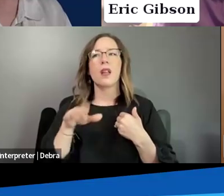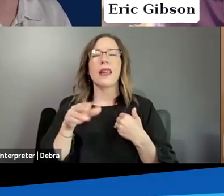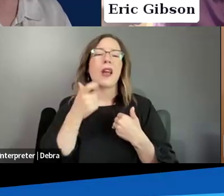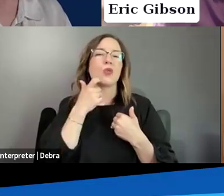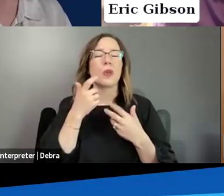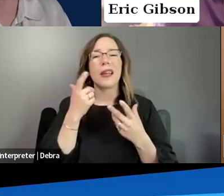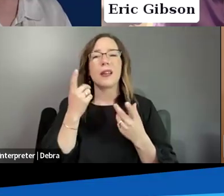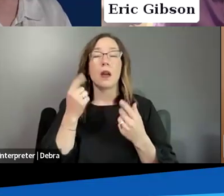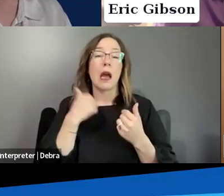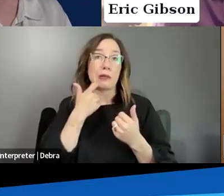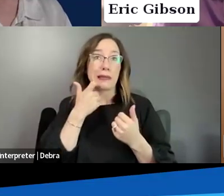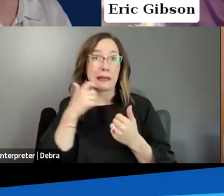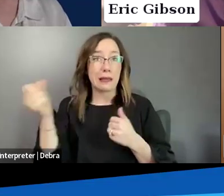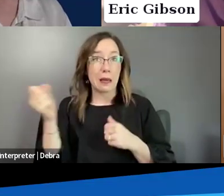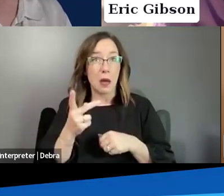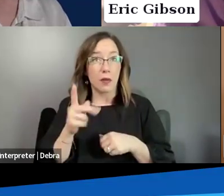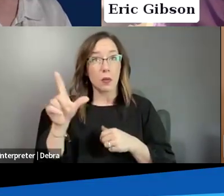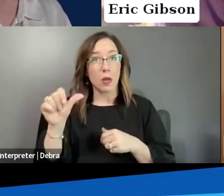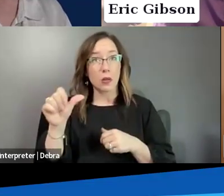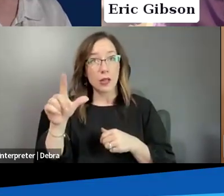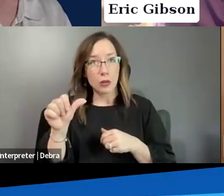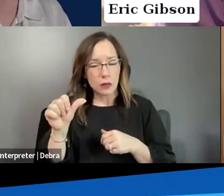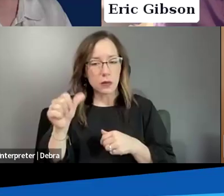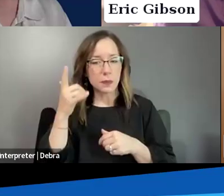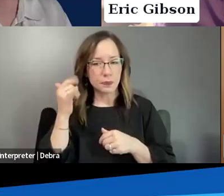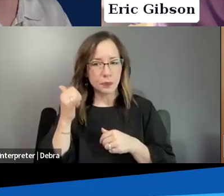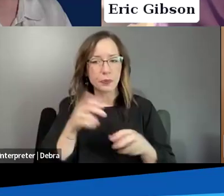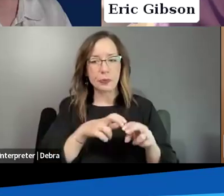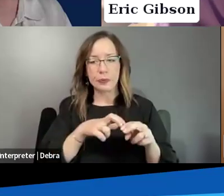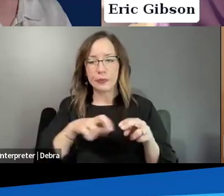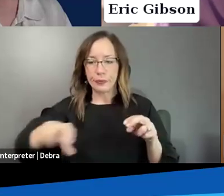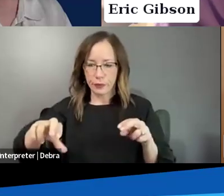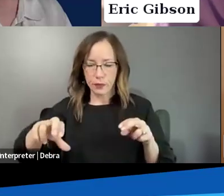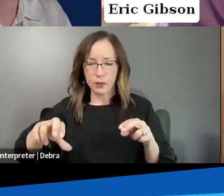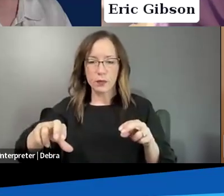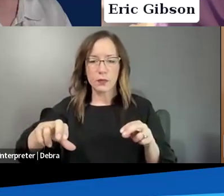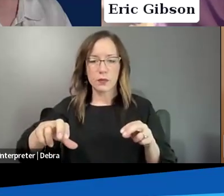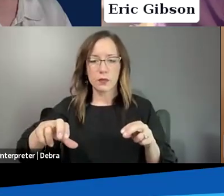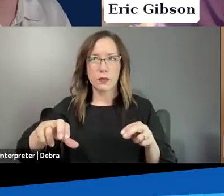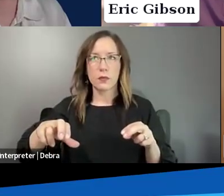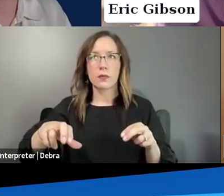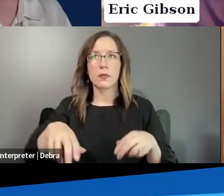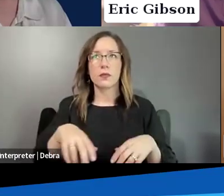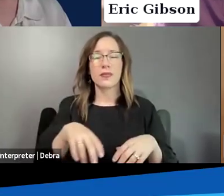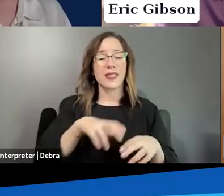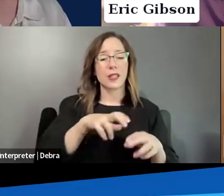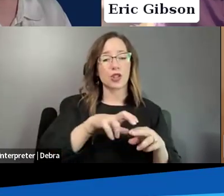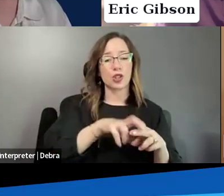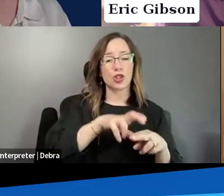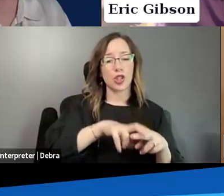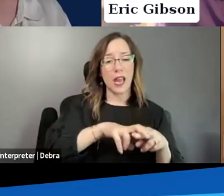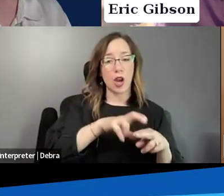trip from Los Angeles, and the transfers from the owl chair in the plane,